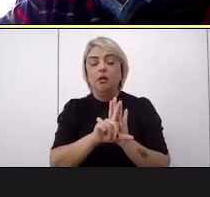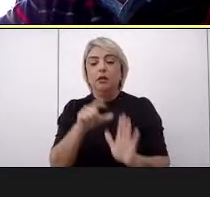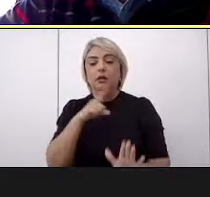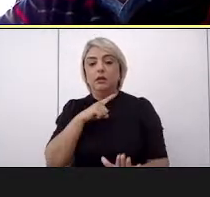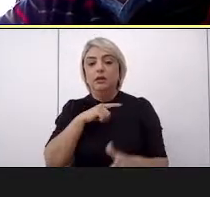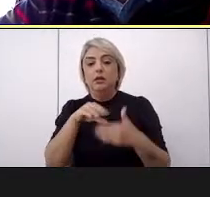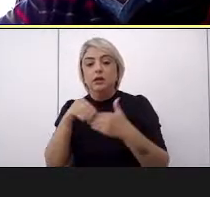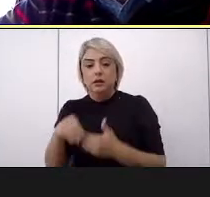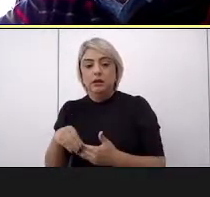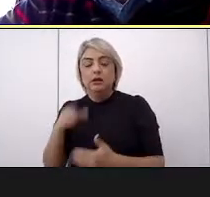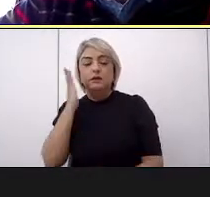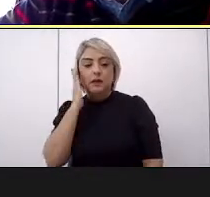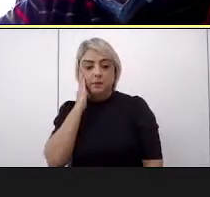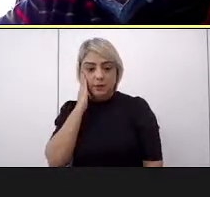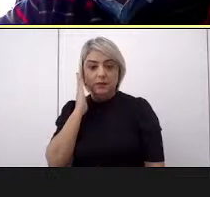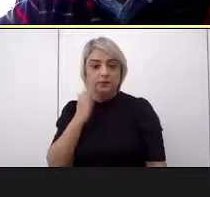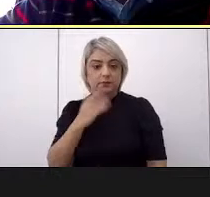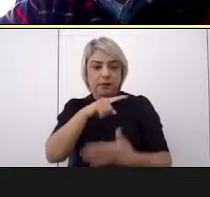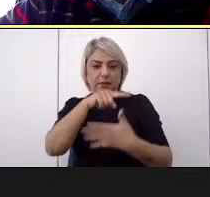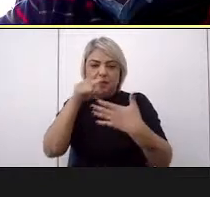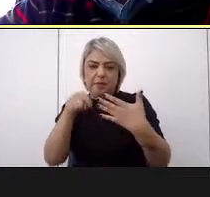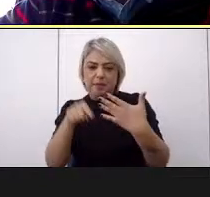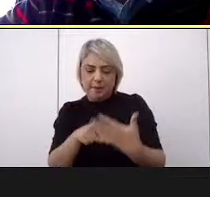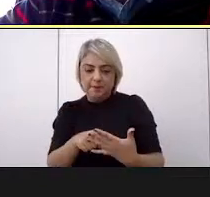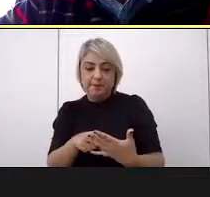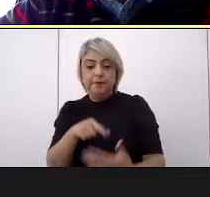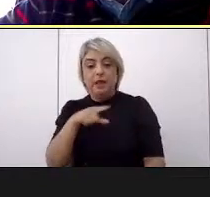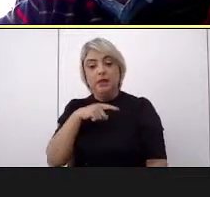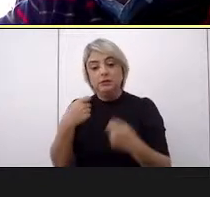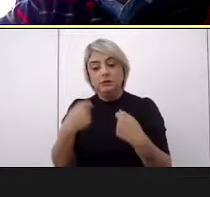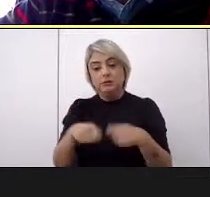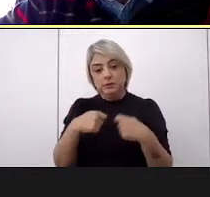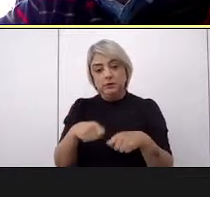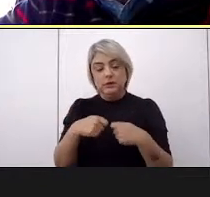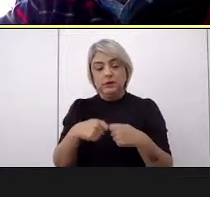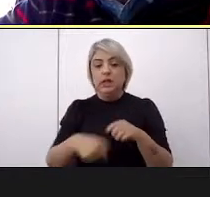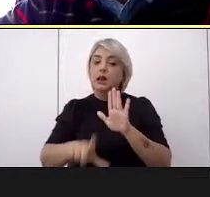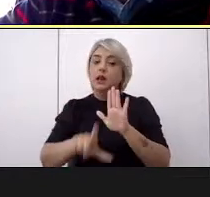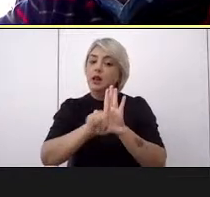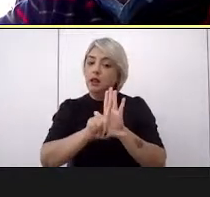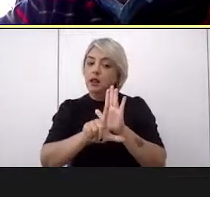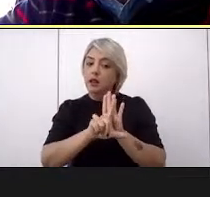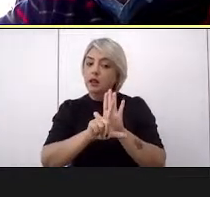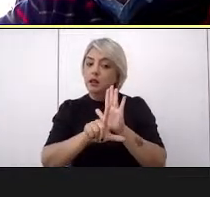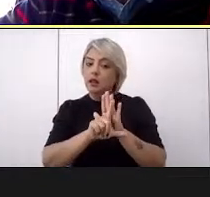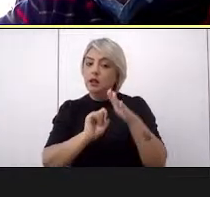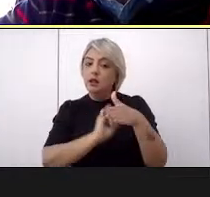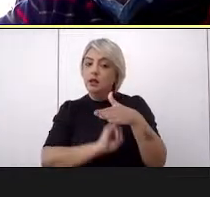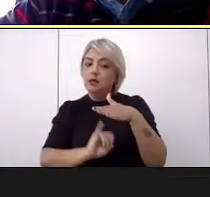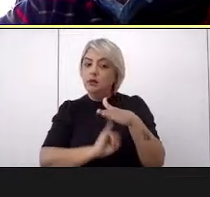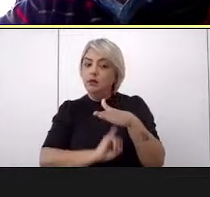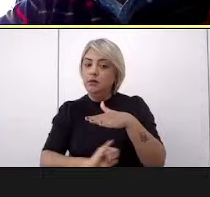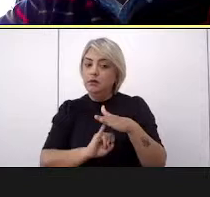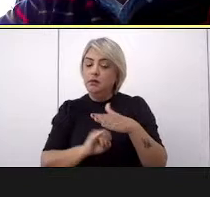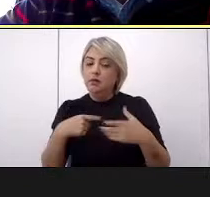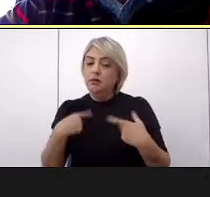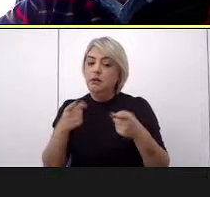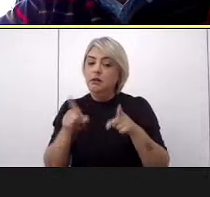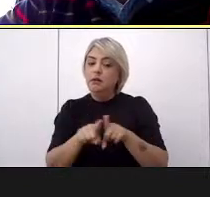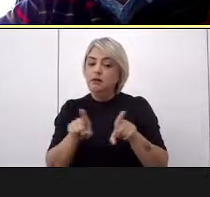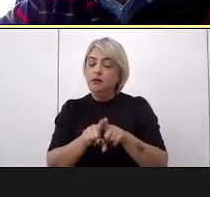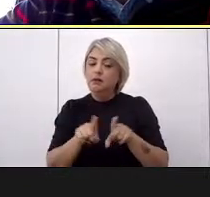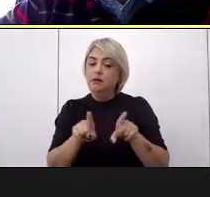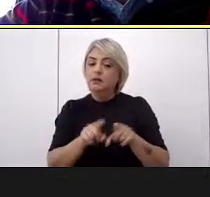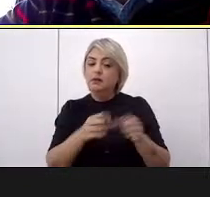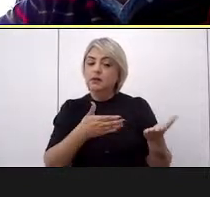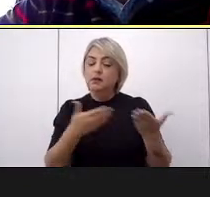They must endorse legal identities. They must use legal categories. They must rely